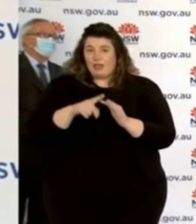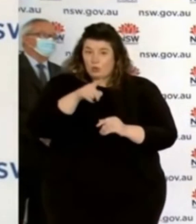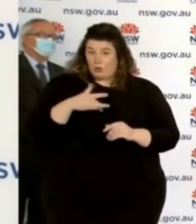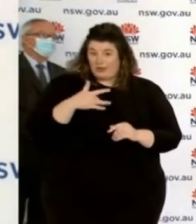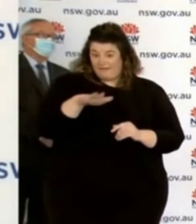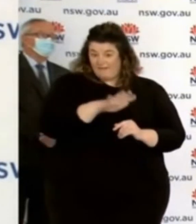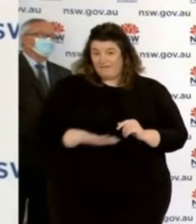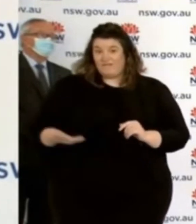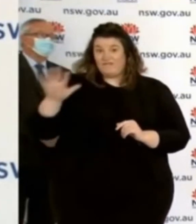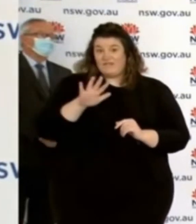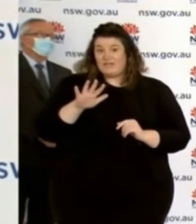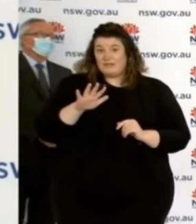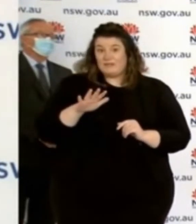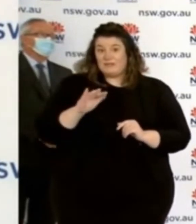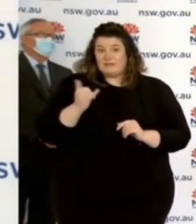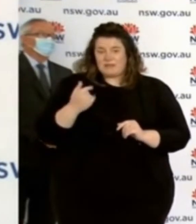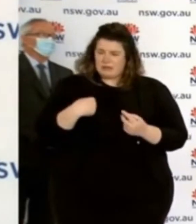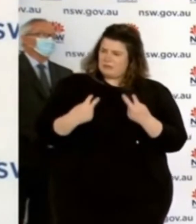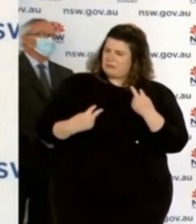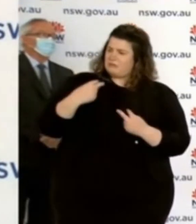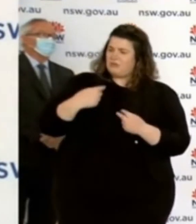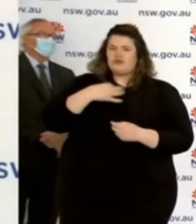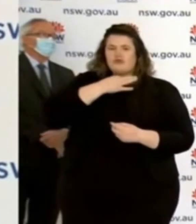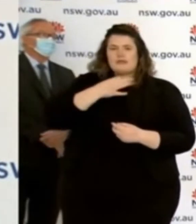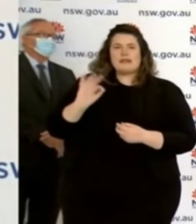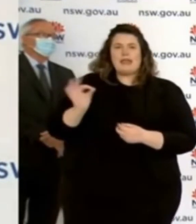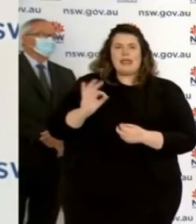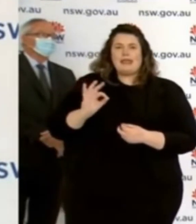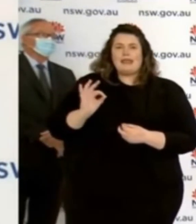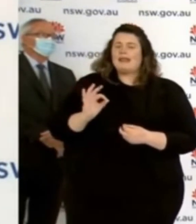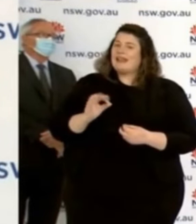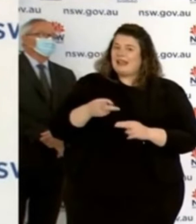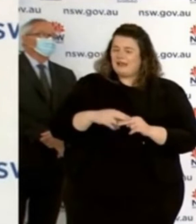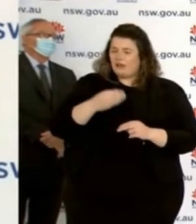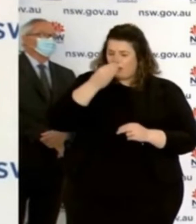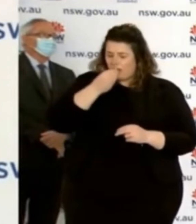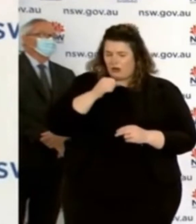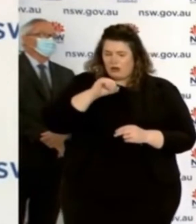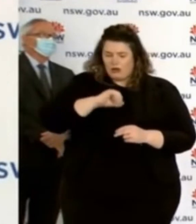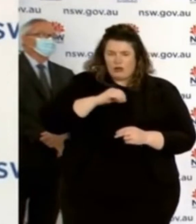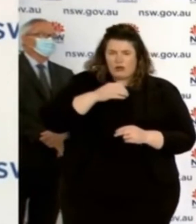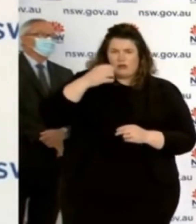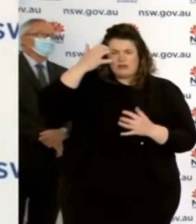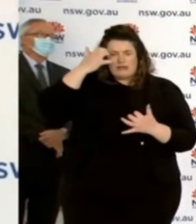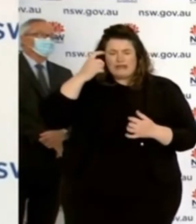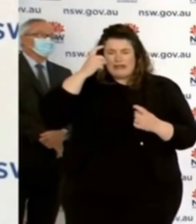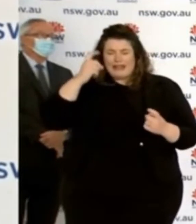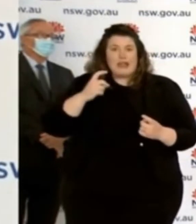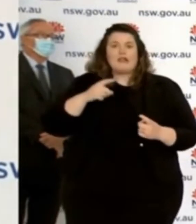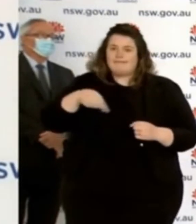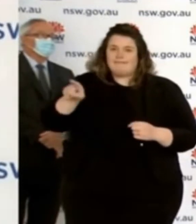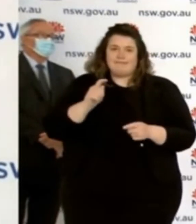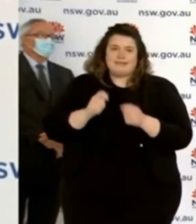those areas. You may not have perceived yourself at risk, so please get tested if you have the most minimal of symptoms,